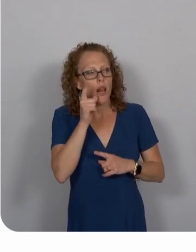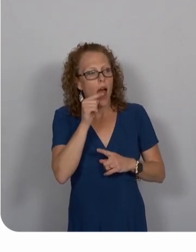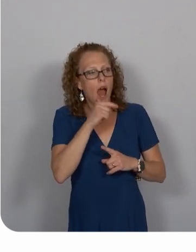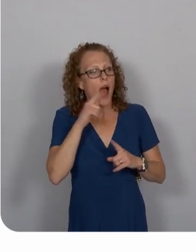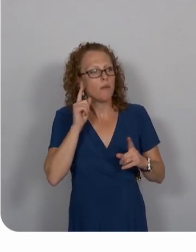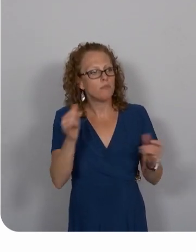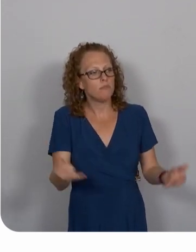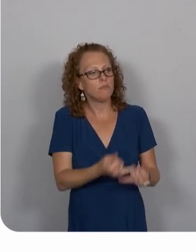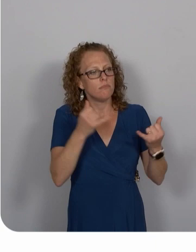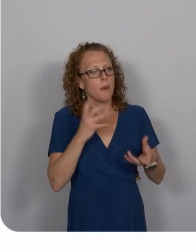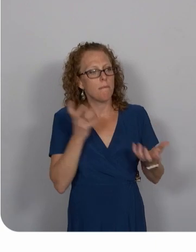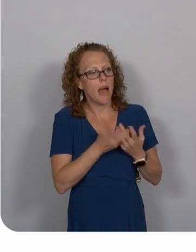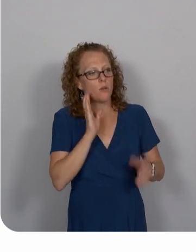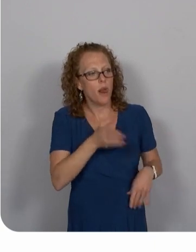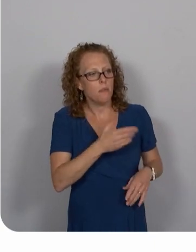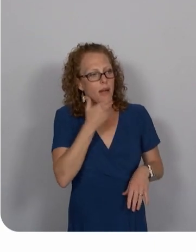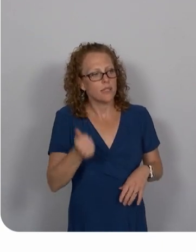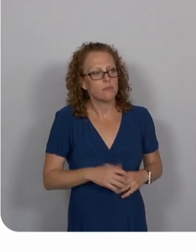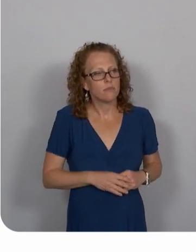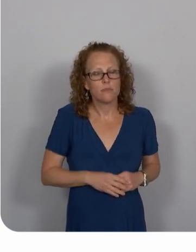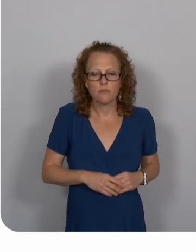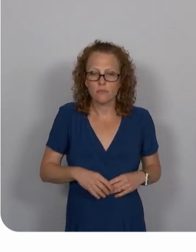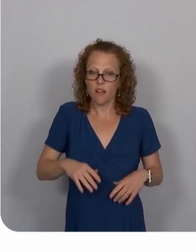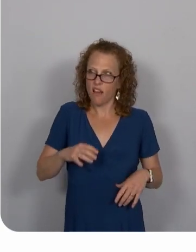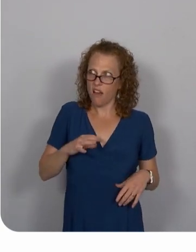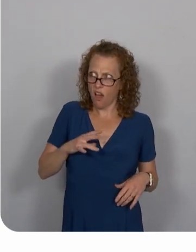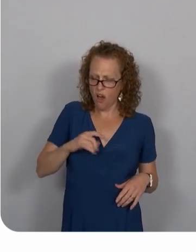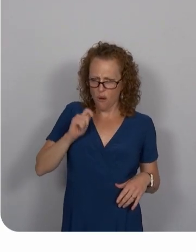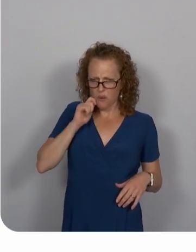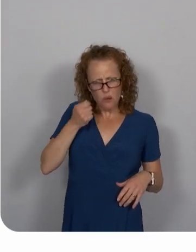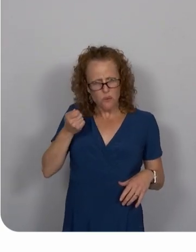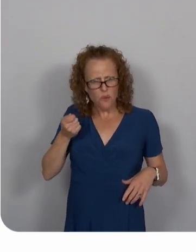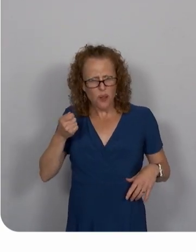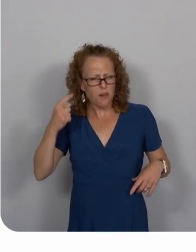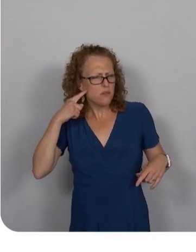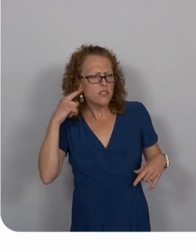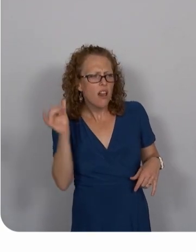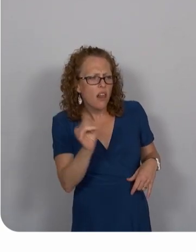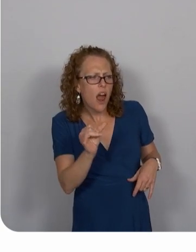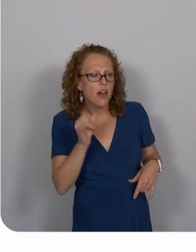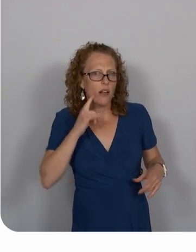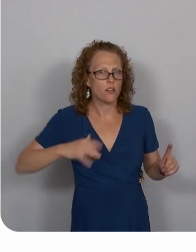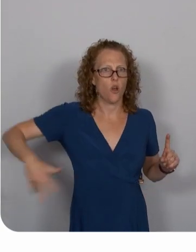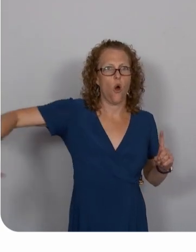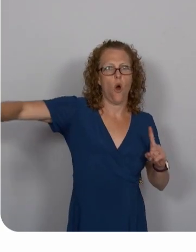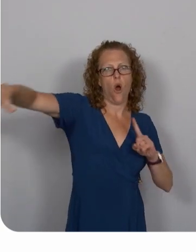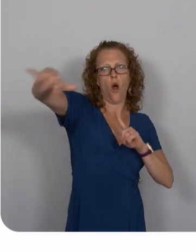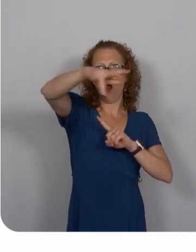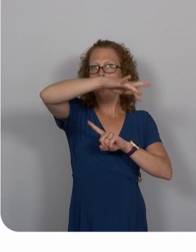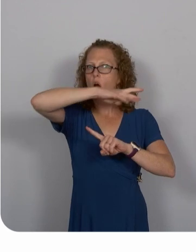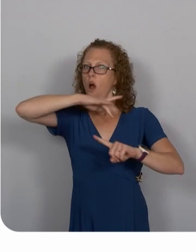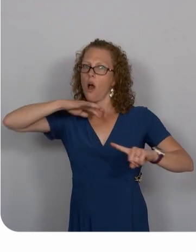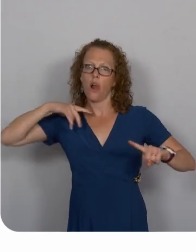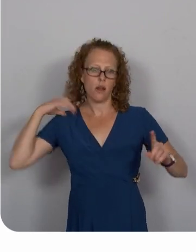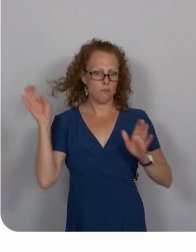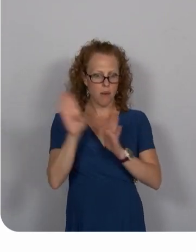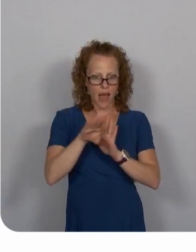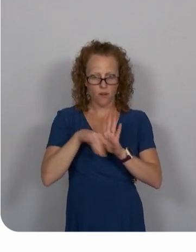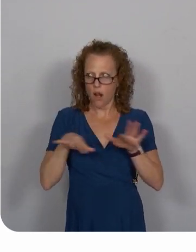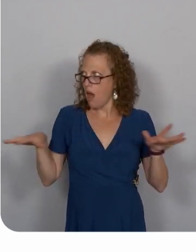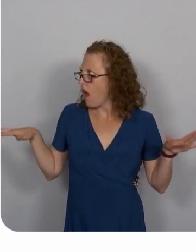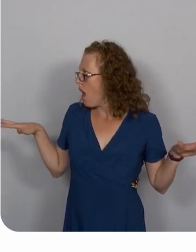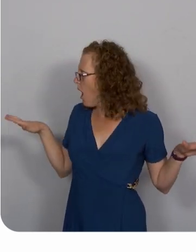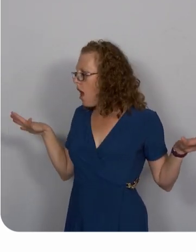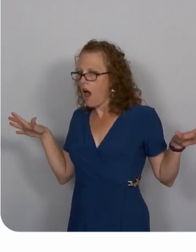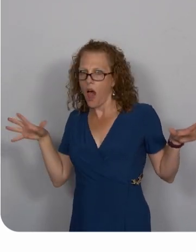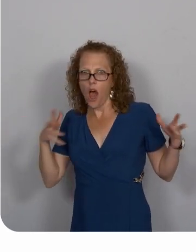pasta. Wow, that's fire. What does it sound like? It's like all around me. Hey, Meta, take a video. All